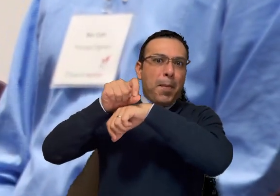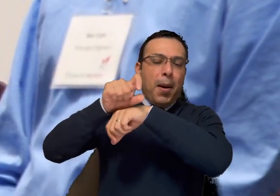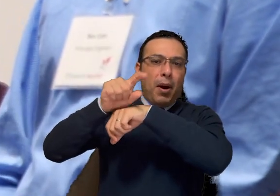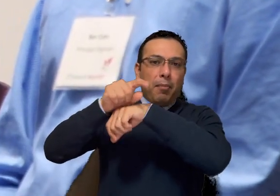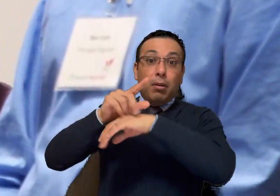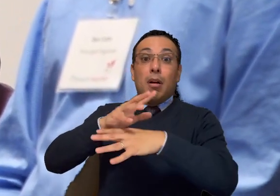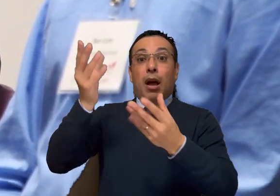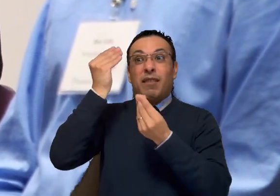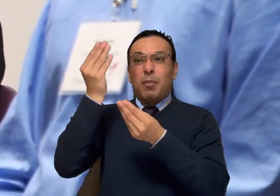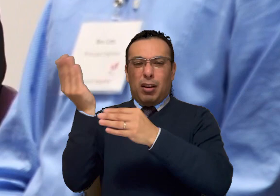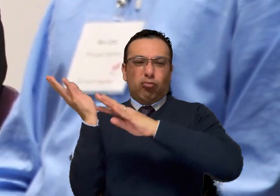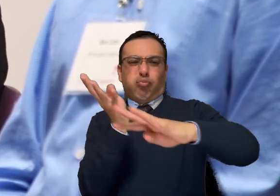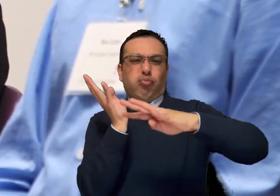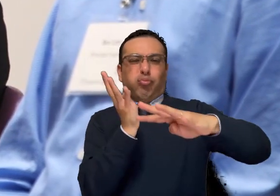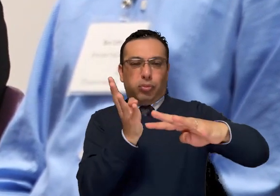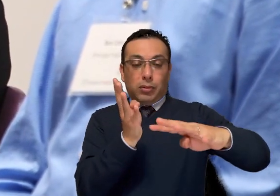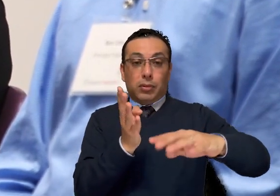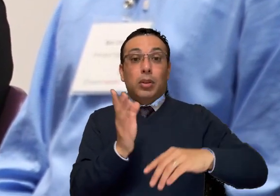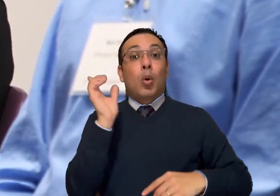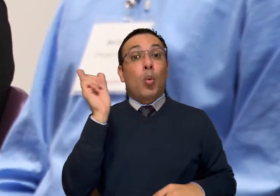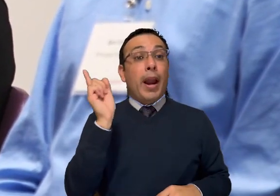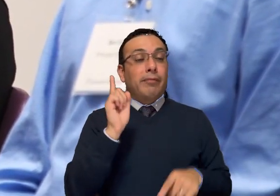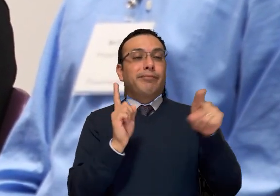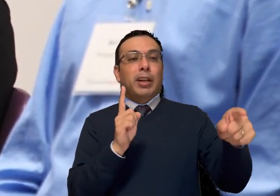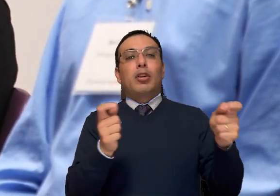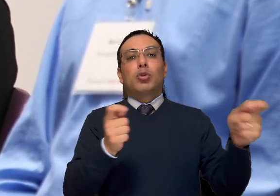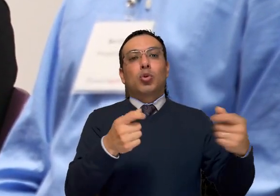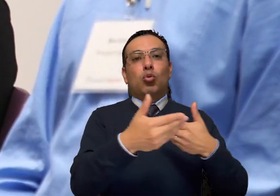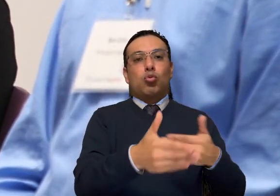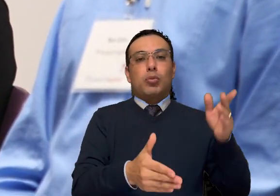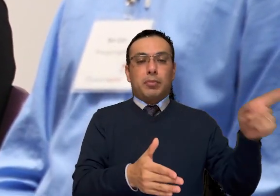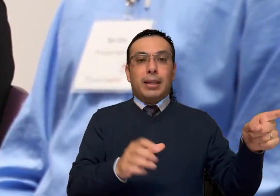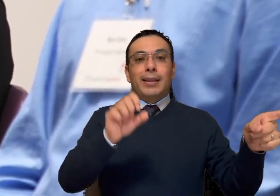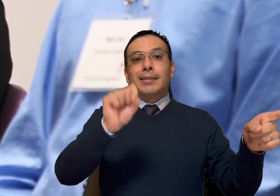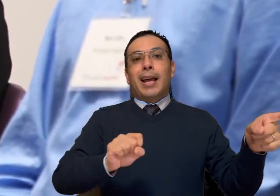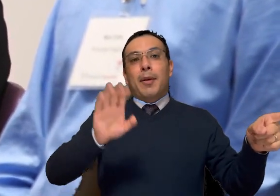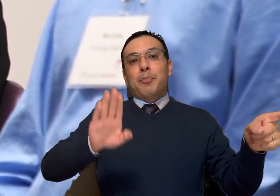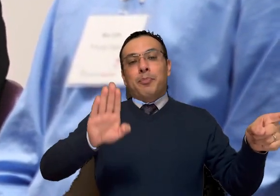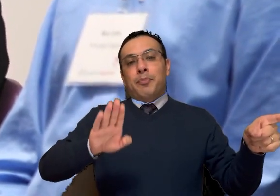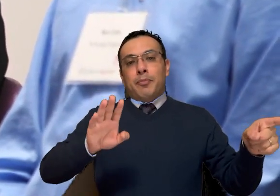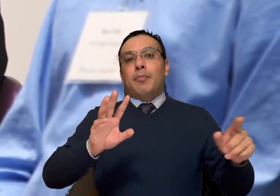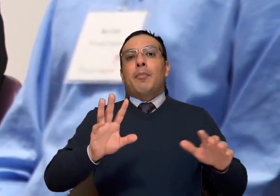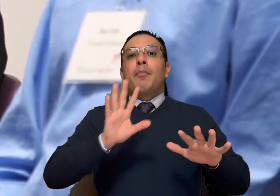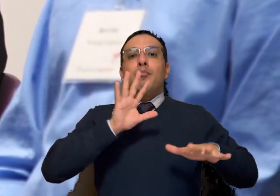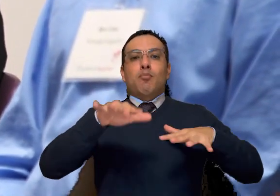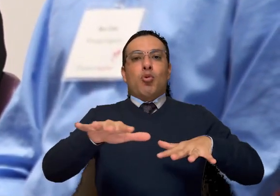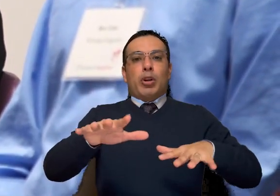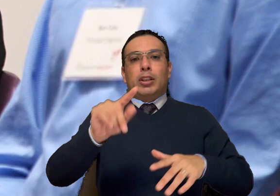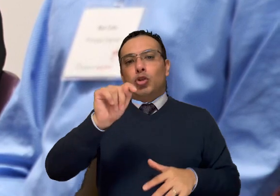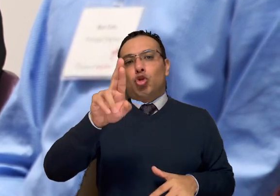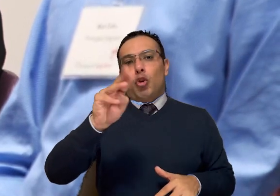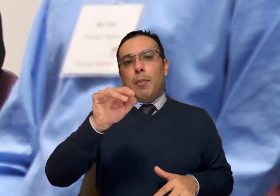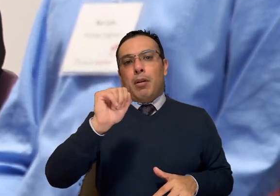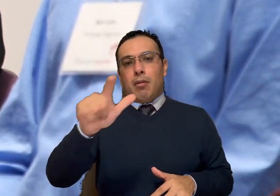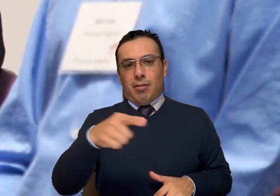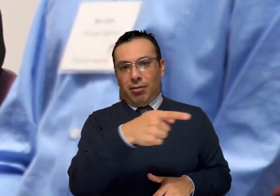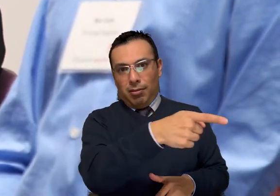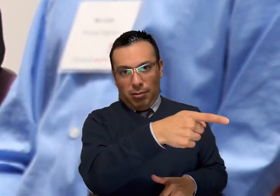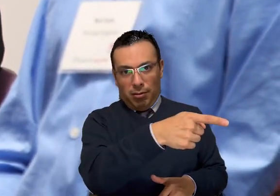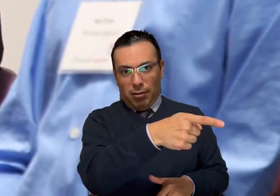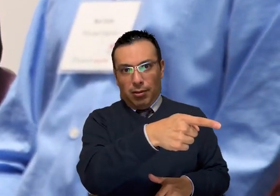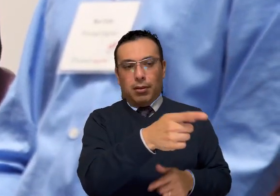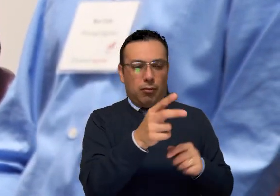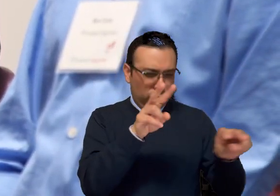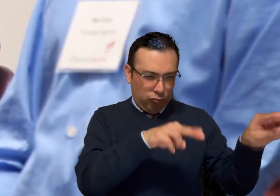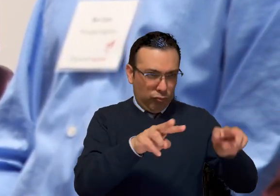Brooklyn Marine Terminal. And that's also where we will have our operation and maintenance hub. So that's where we will deploy technicians